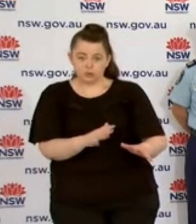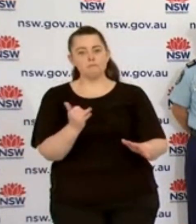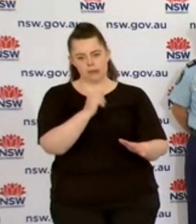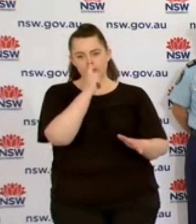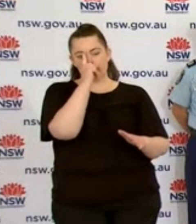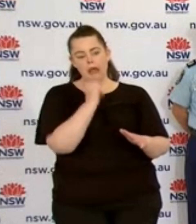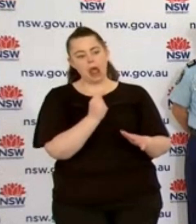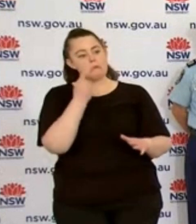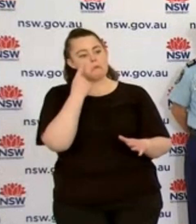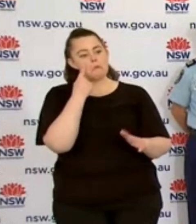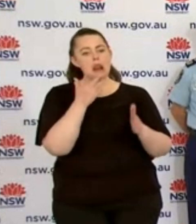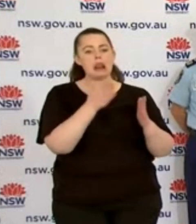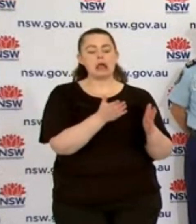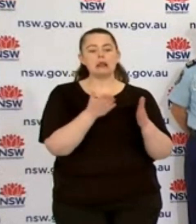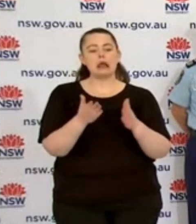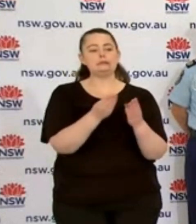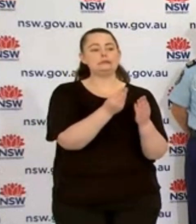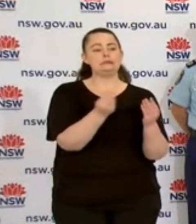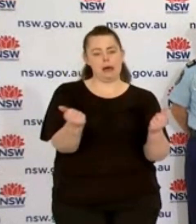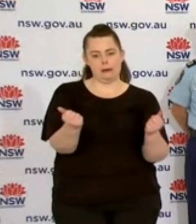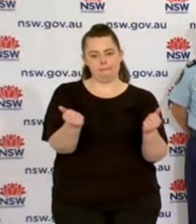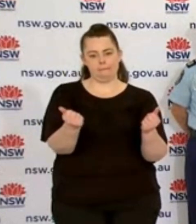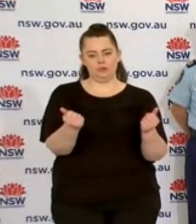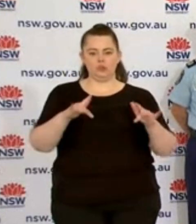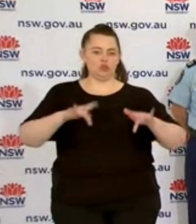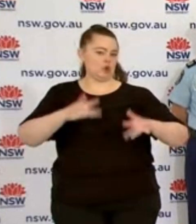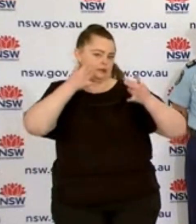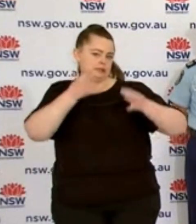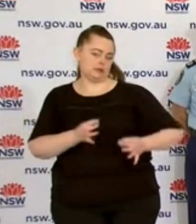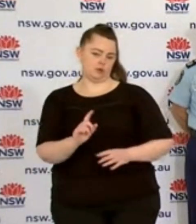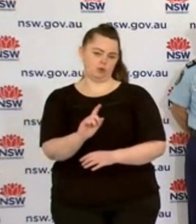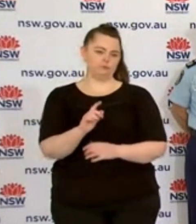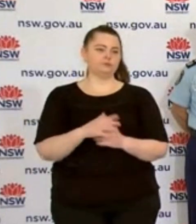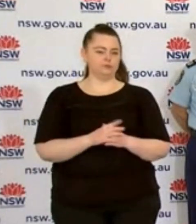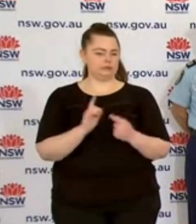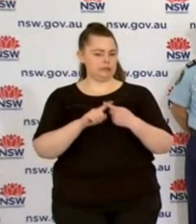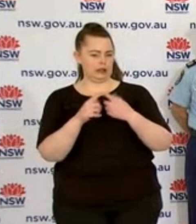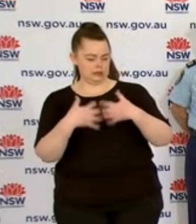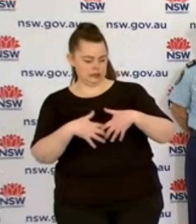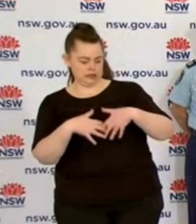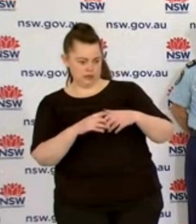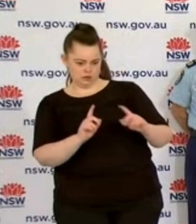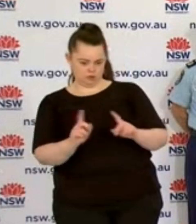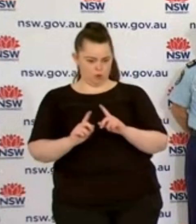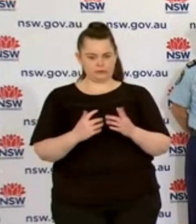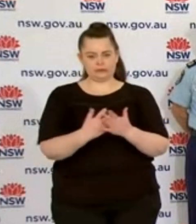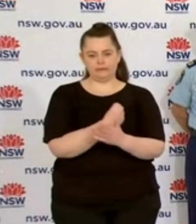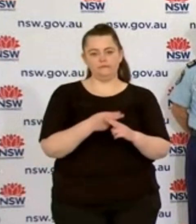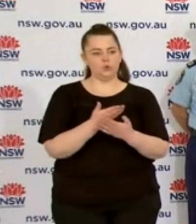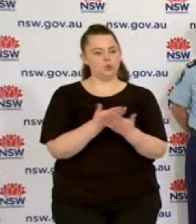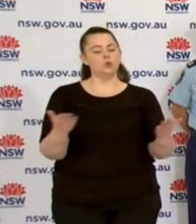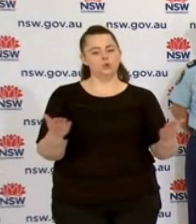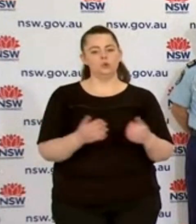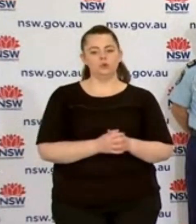opportunities we're exploring currently. But of course, that's also contingent on us making sure that this doesn't take off. Now, that's why